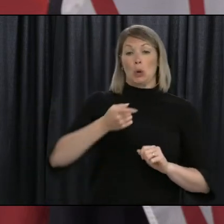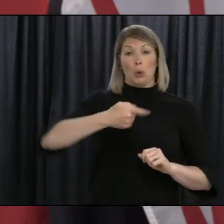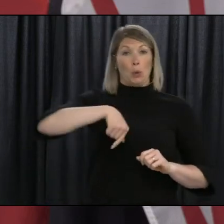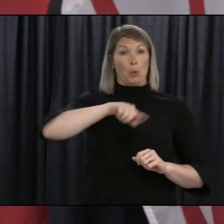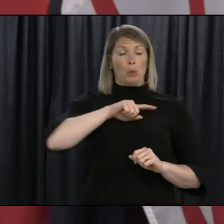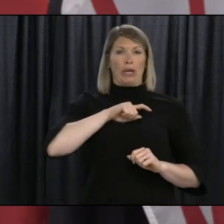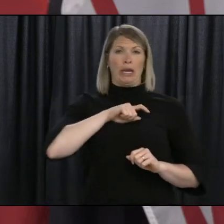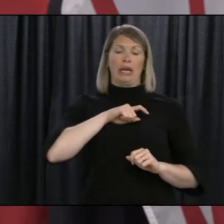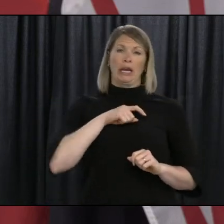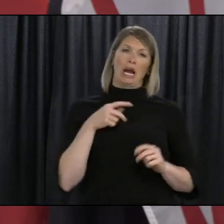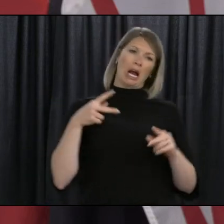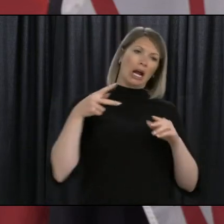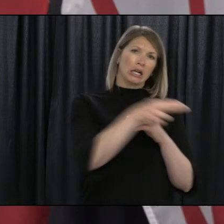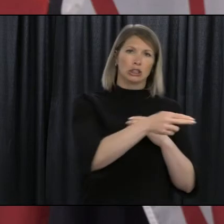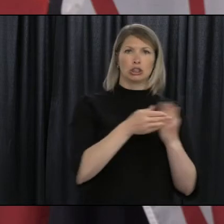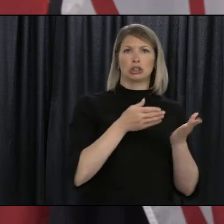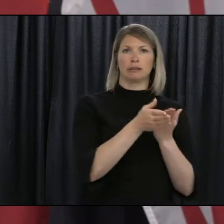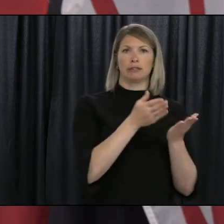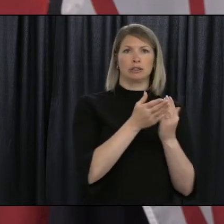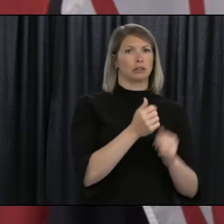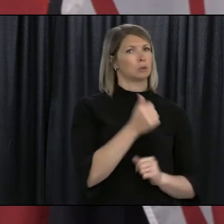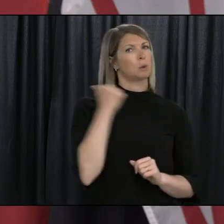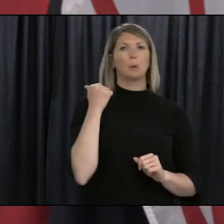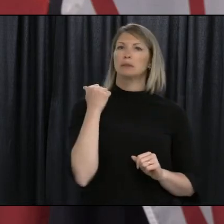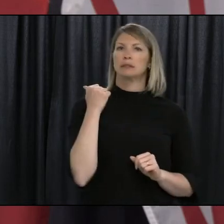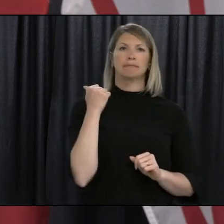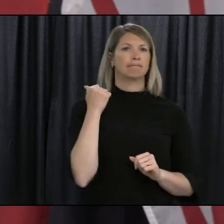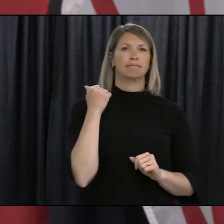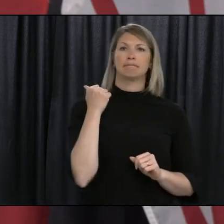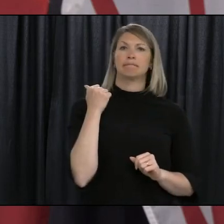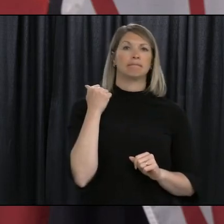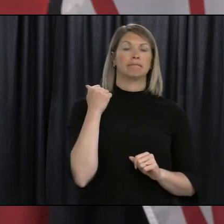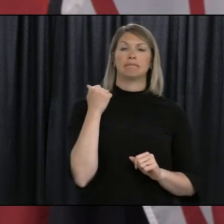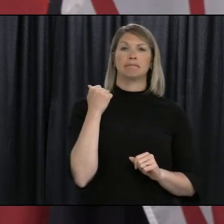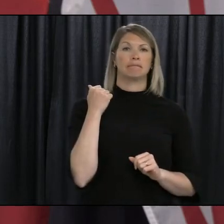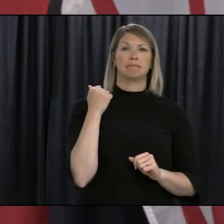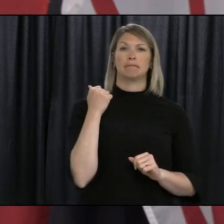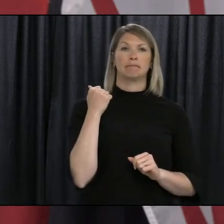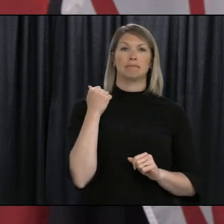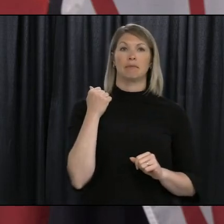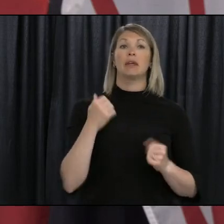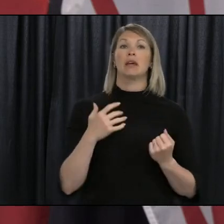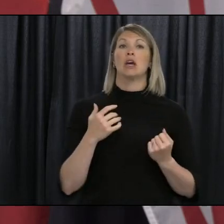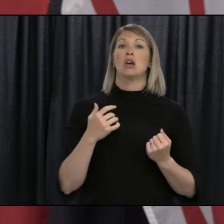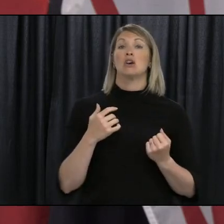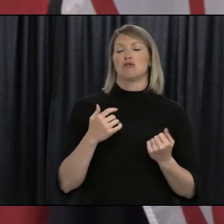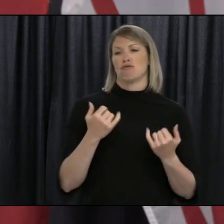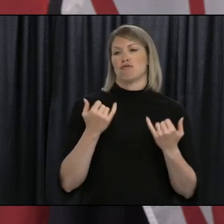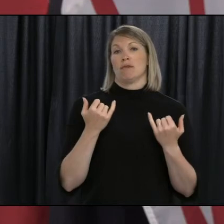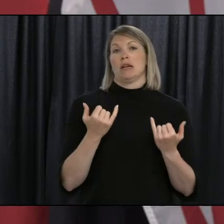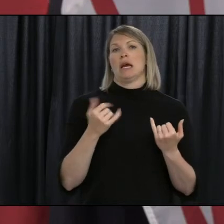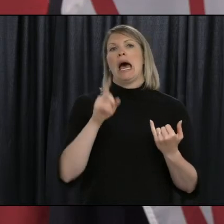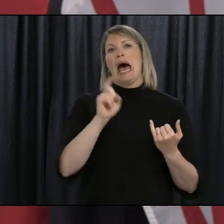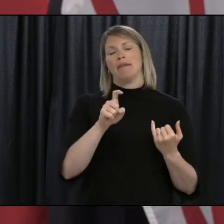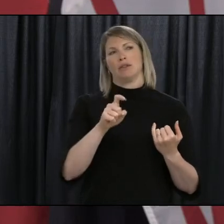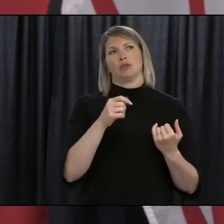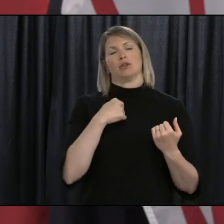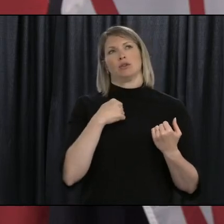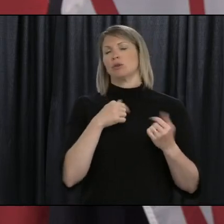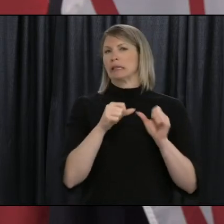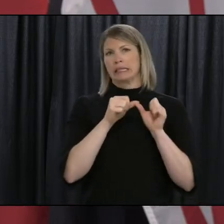or the services provided in this province below what is considered to be an acceptable national